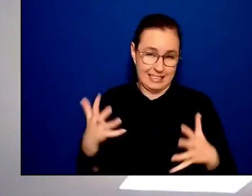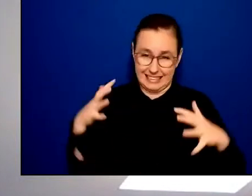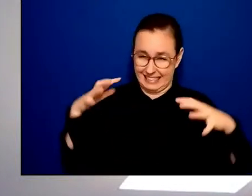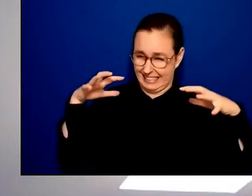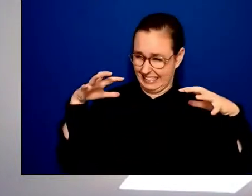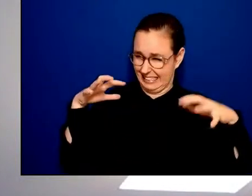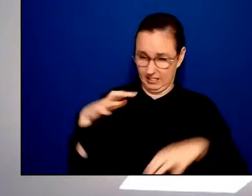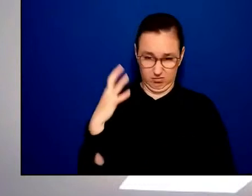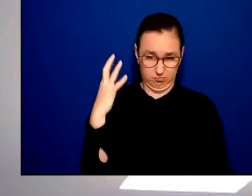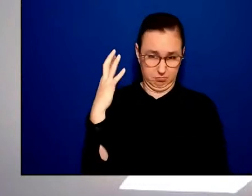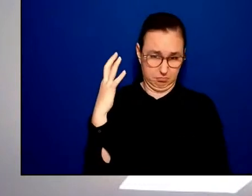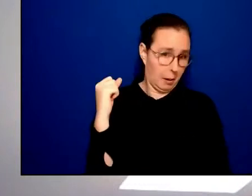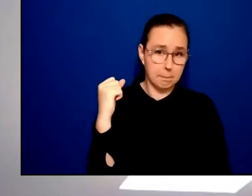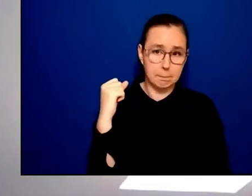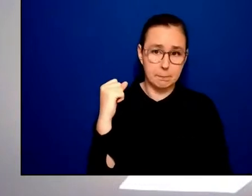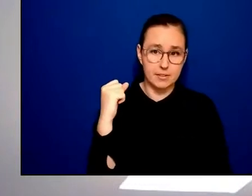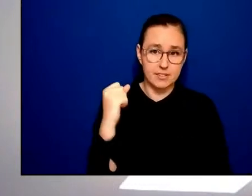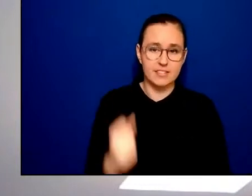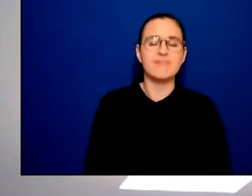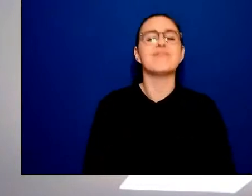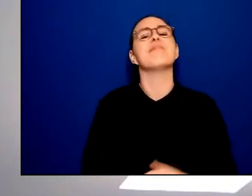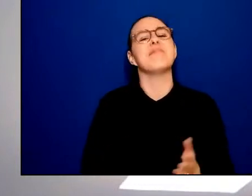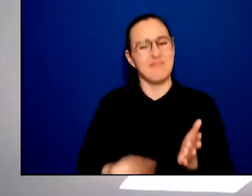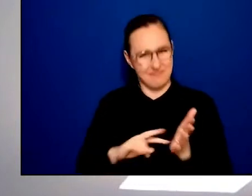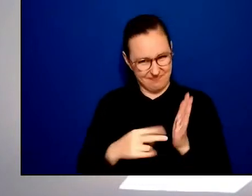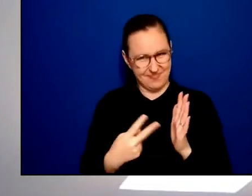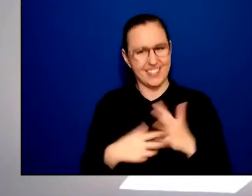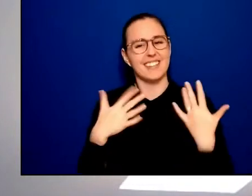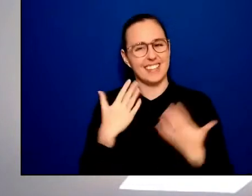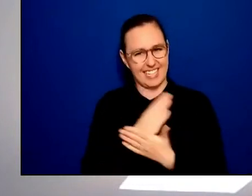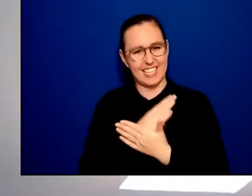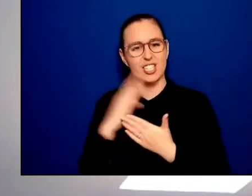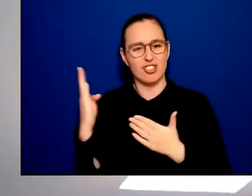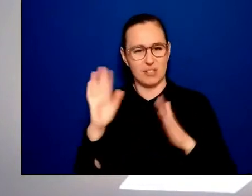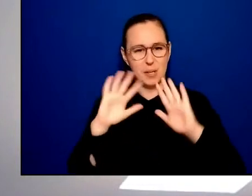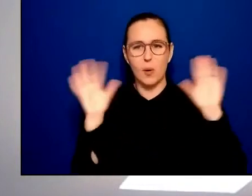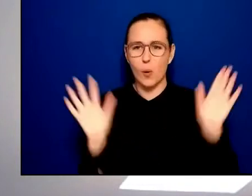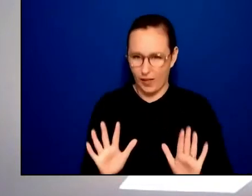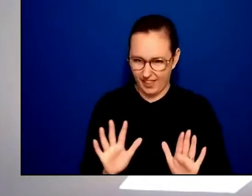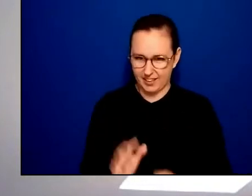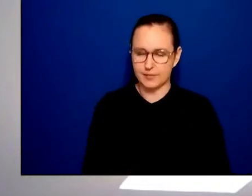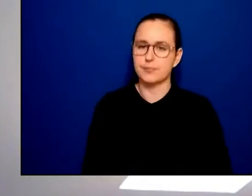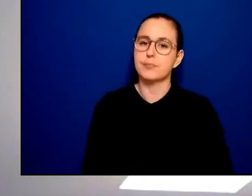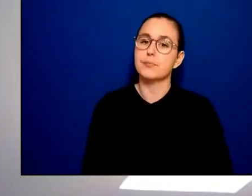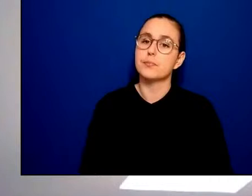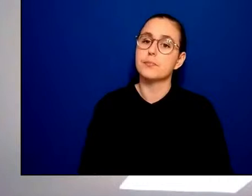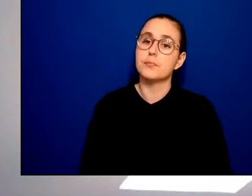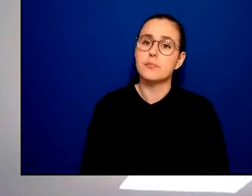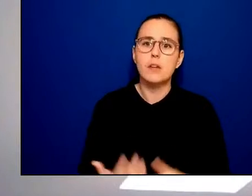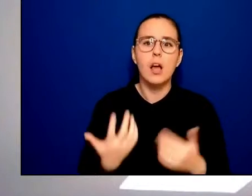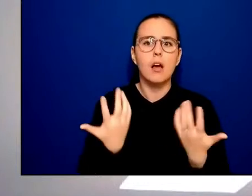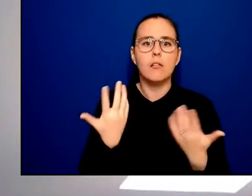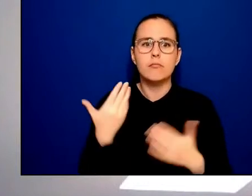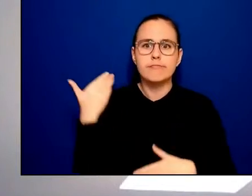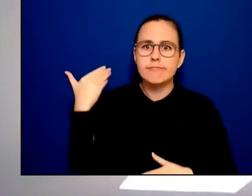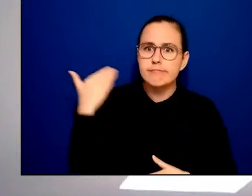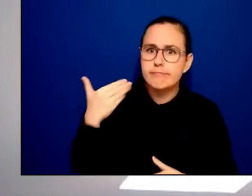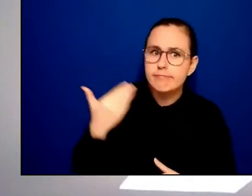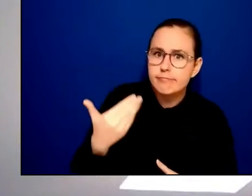We can also calculate the rarity of this event by looking at how much of a return